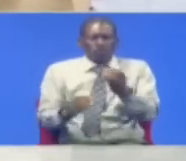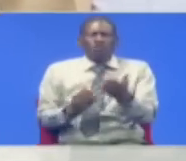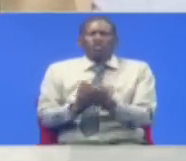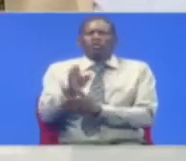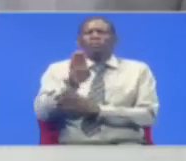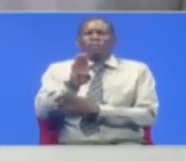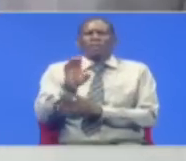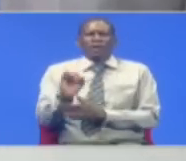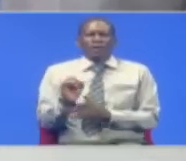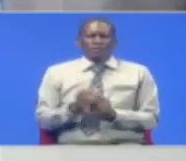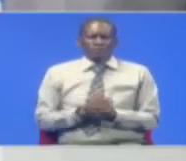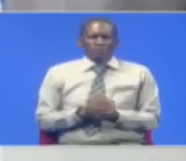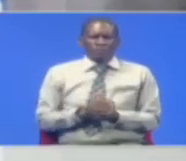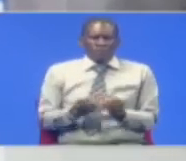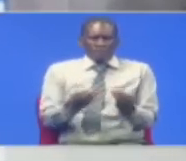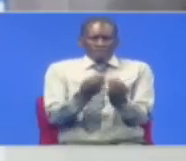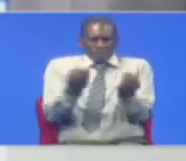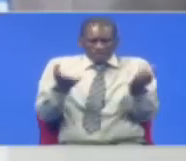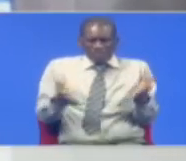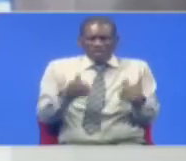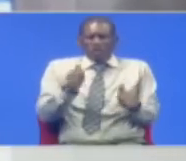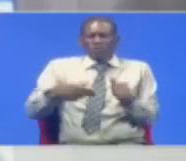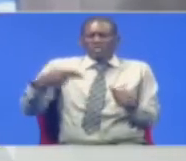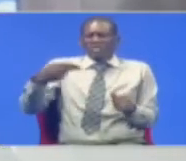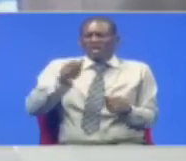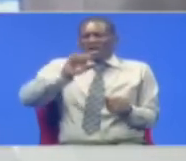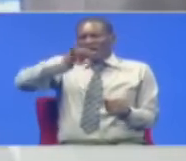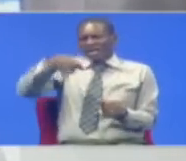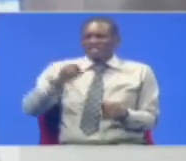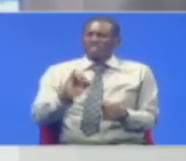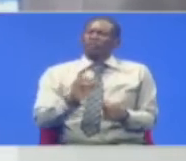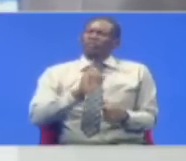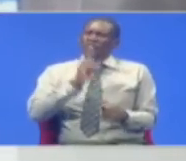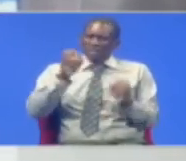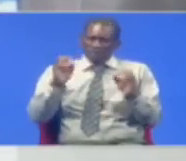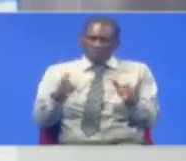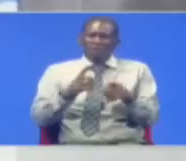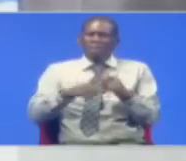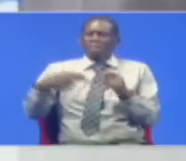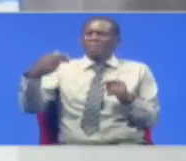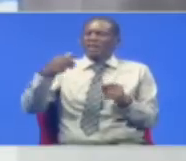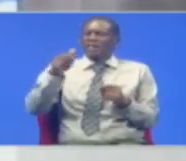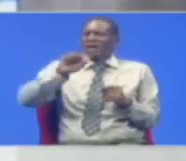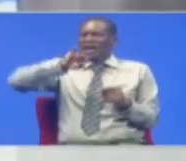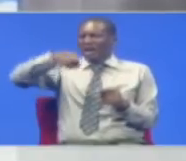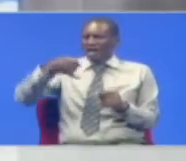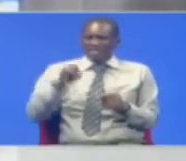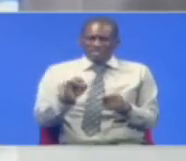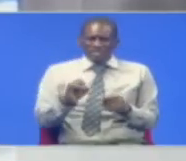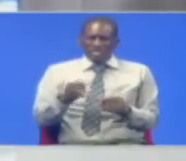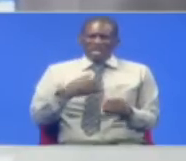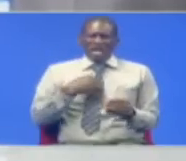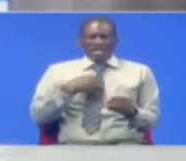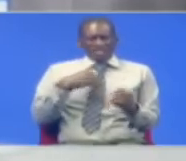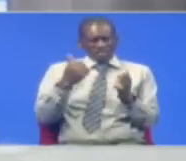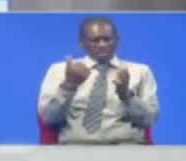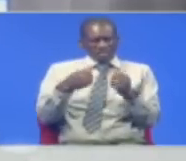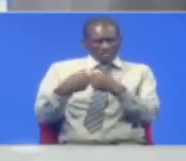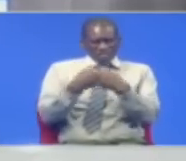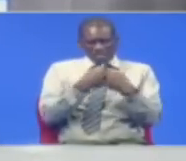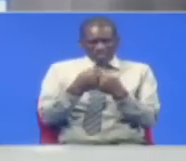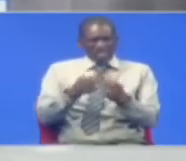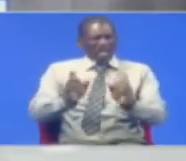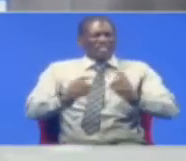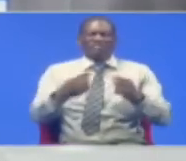BBI. There are many things that Yusuf Haji did not say, but Yusuf Haji had issues and he didn't say